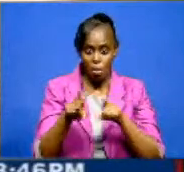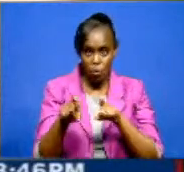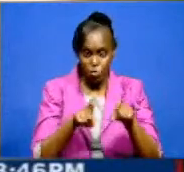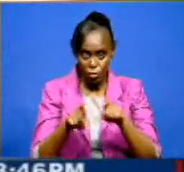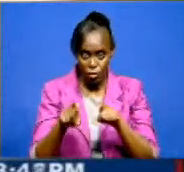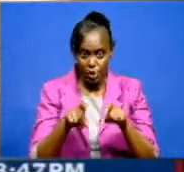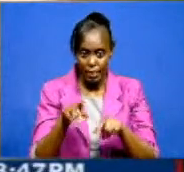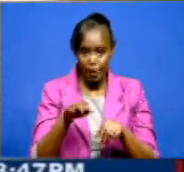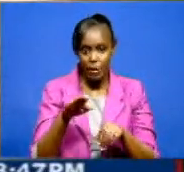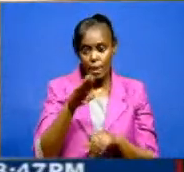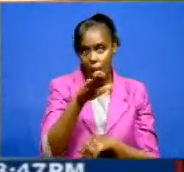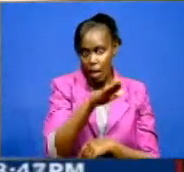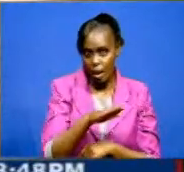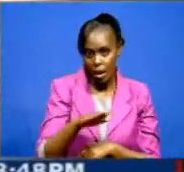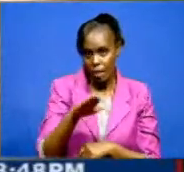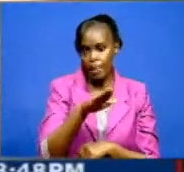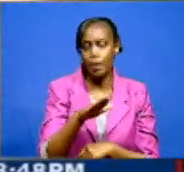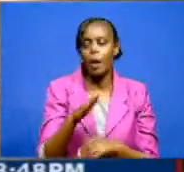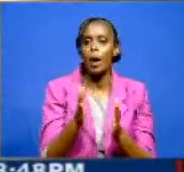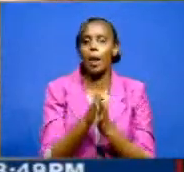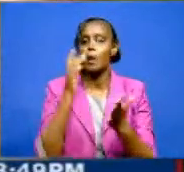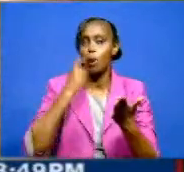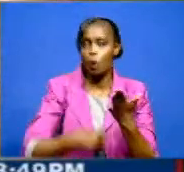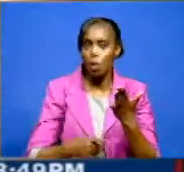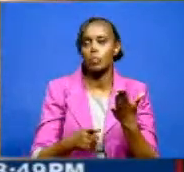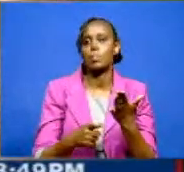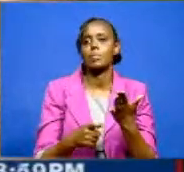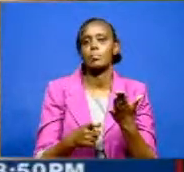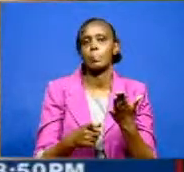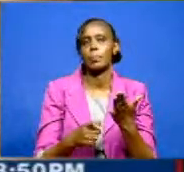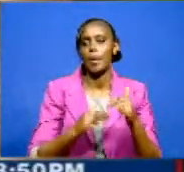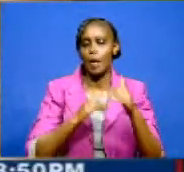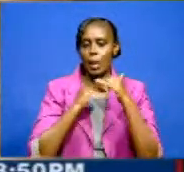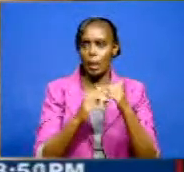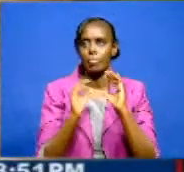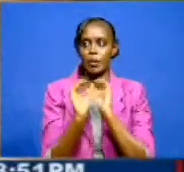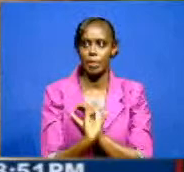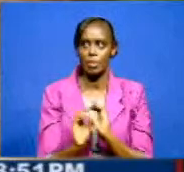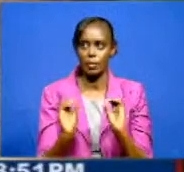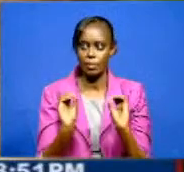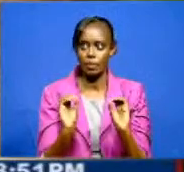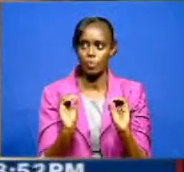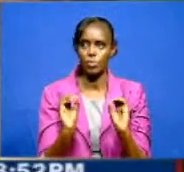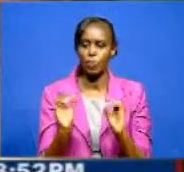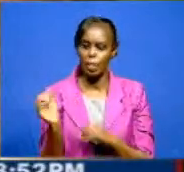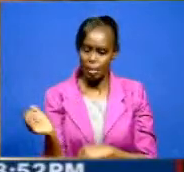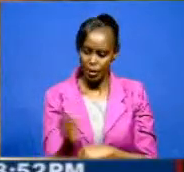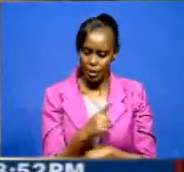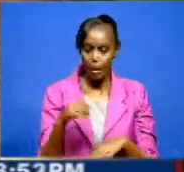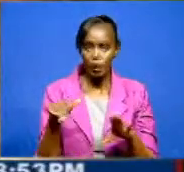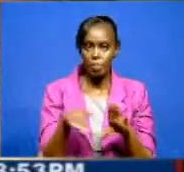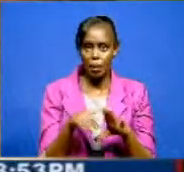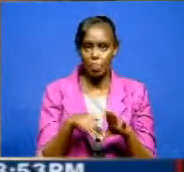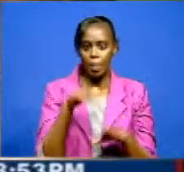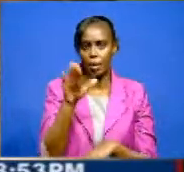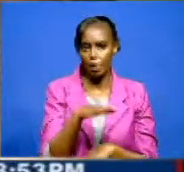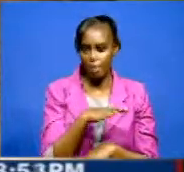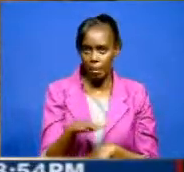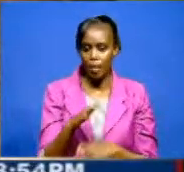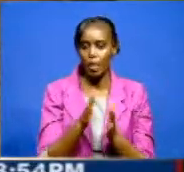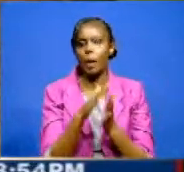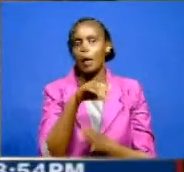And these costs should not only be limited to the salaries of members of parliament and the